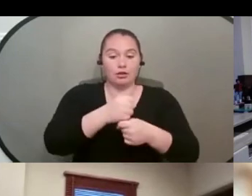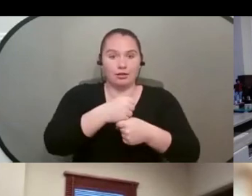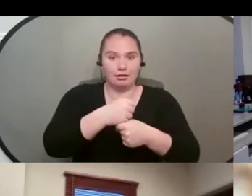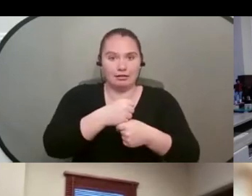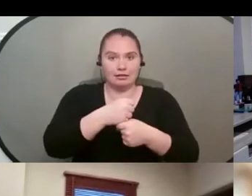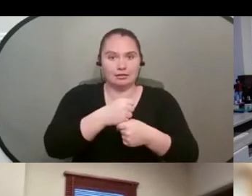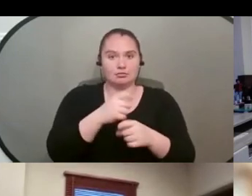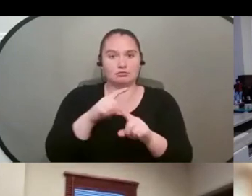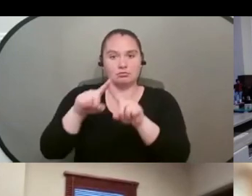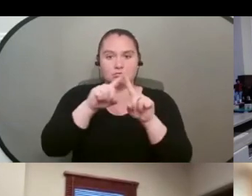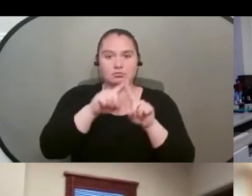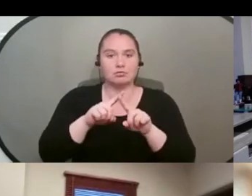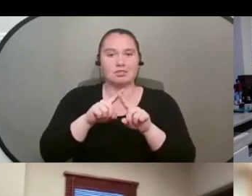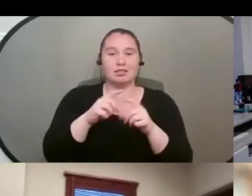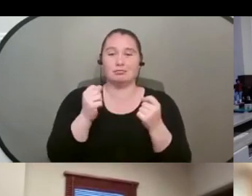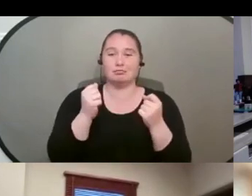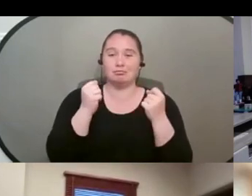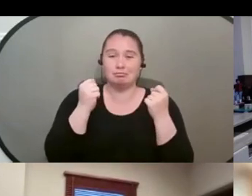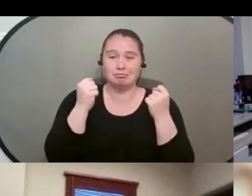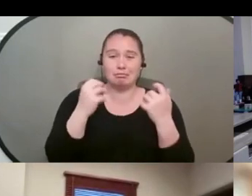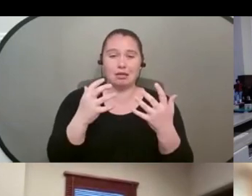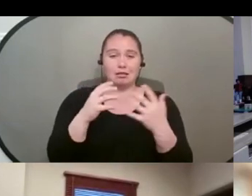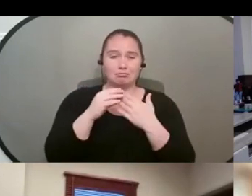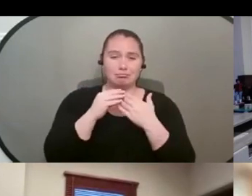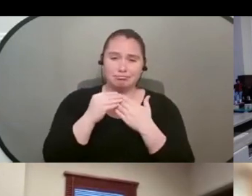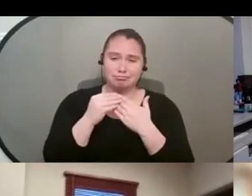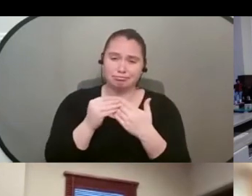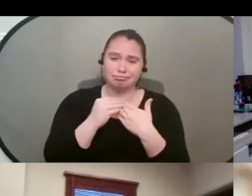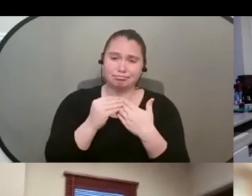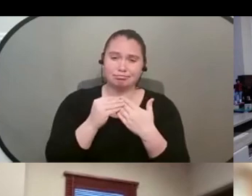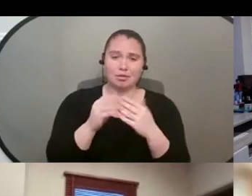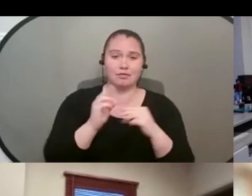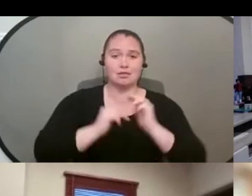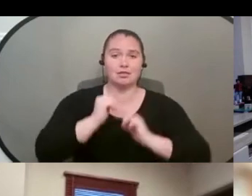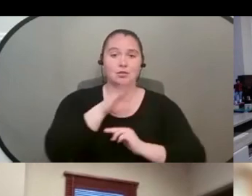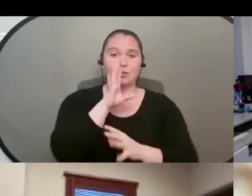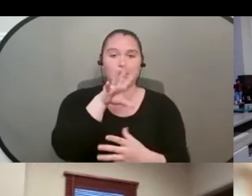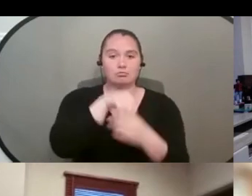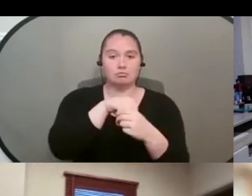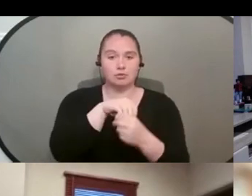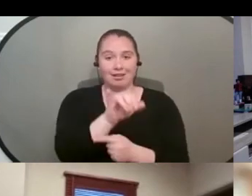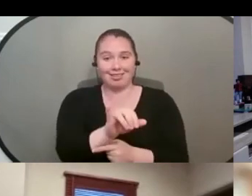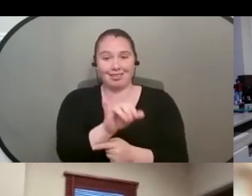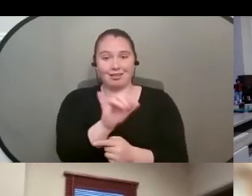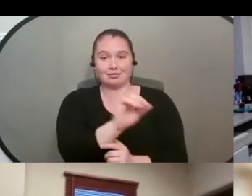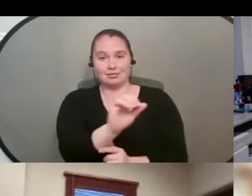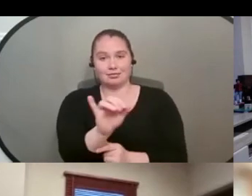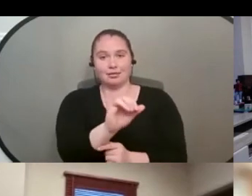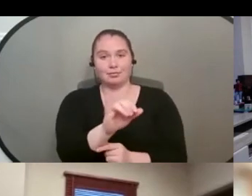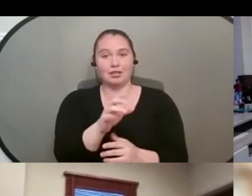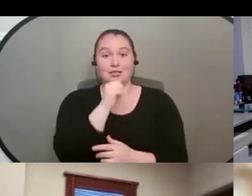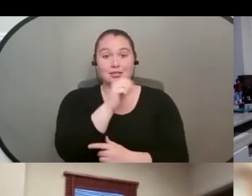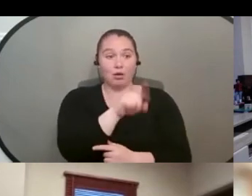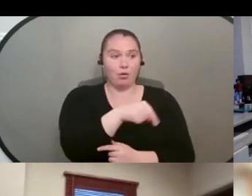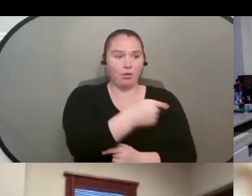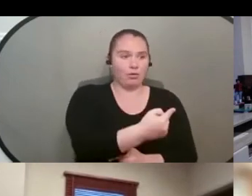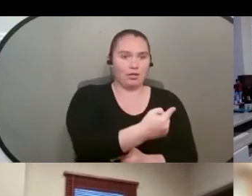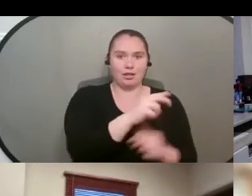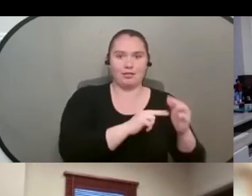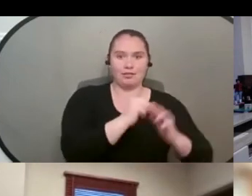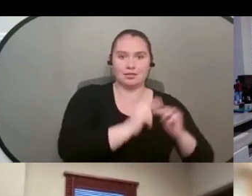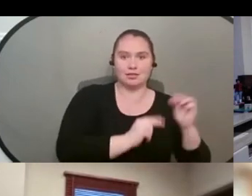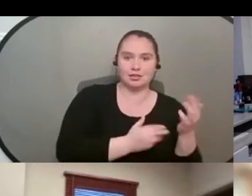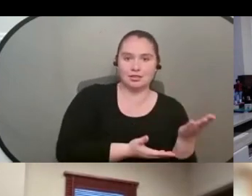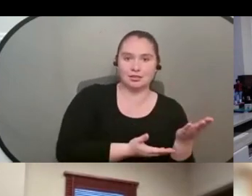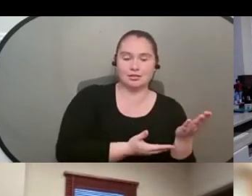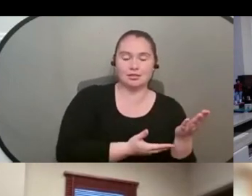really multifaceted. And facilities play into that, but are not in and of themselves the only tool